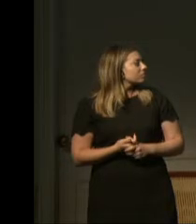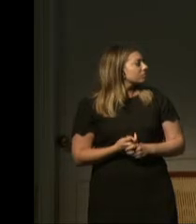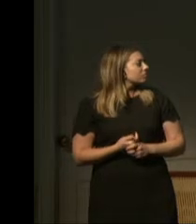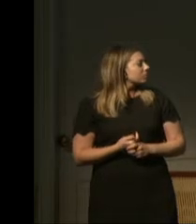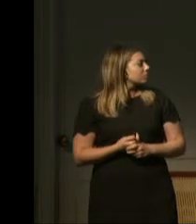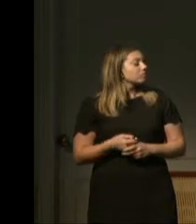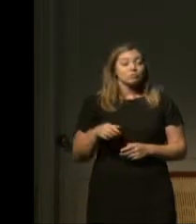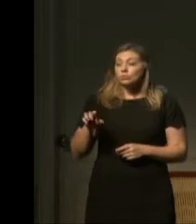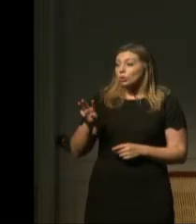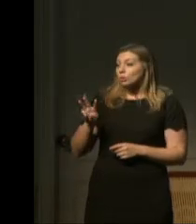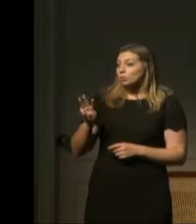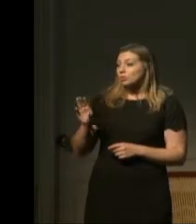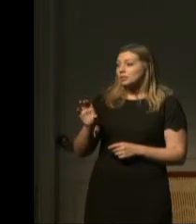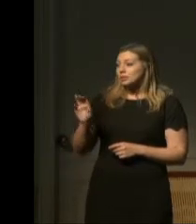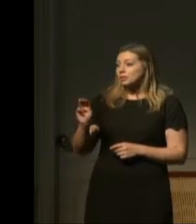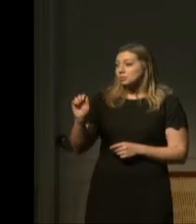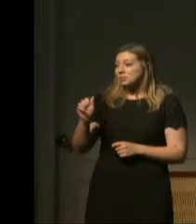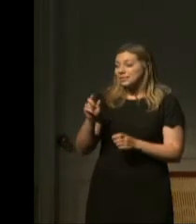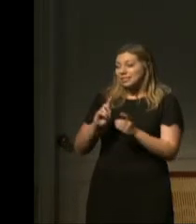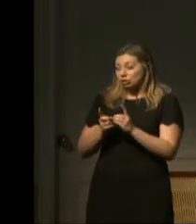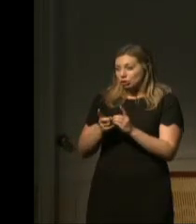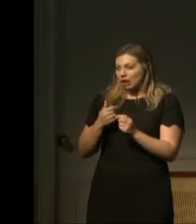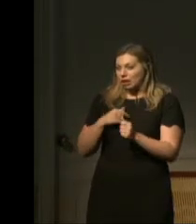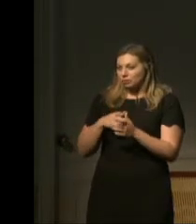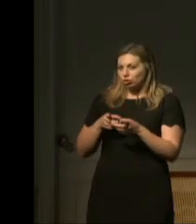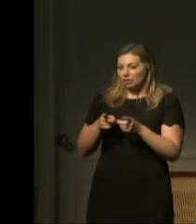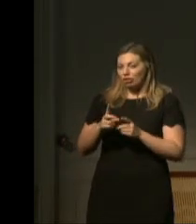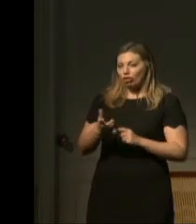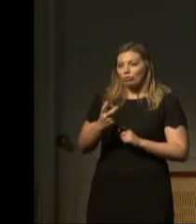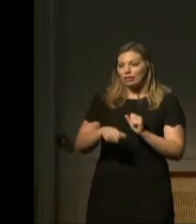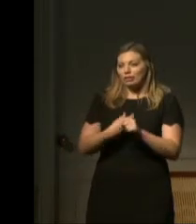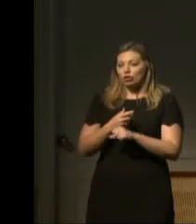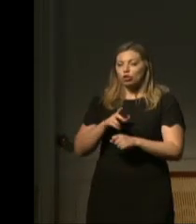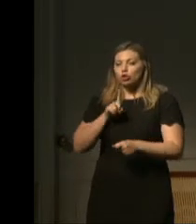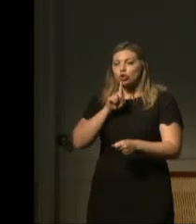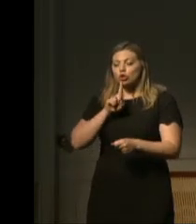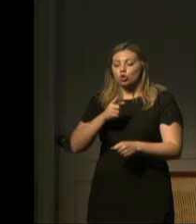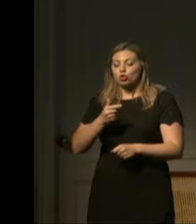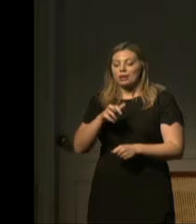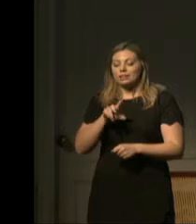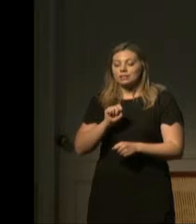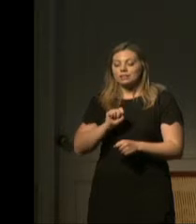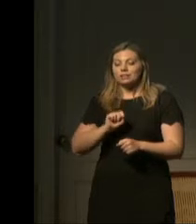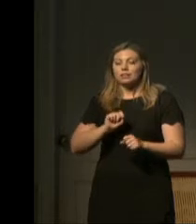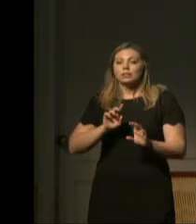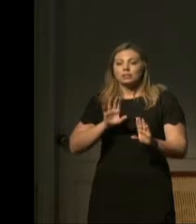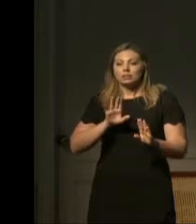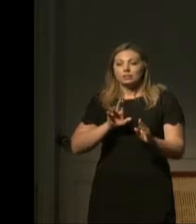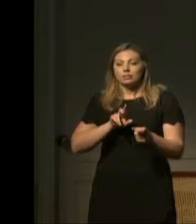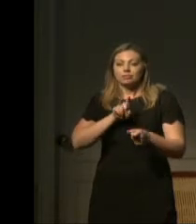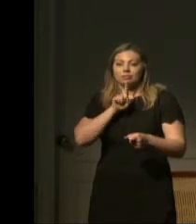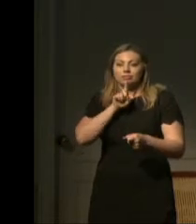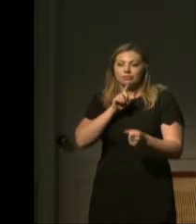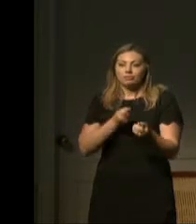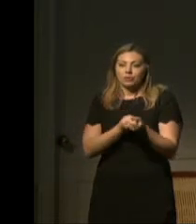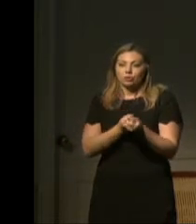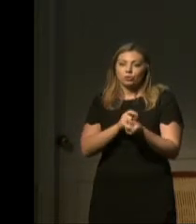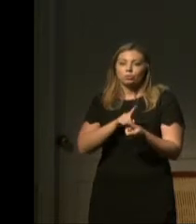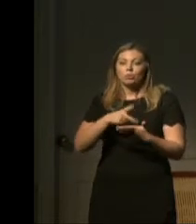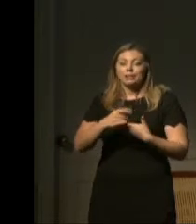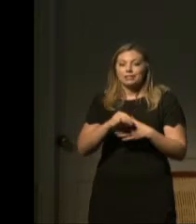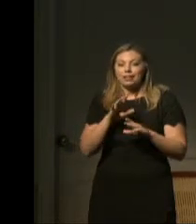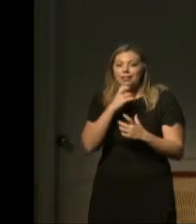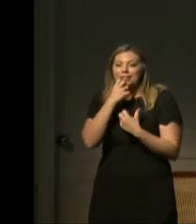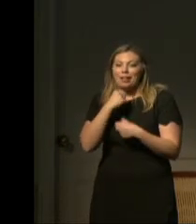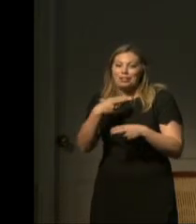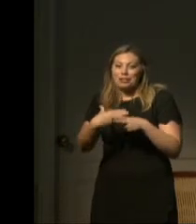WICMA Digital. I'm directing a 3-year grant-funded project lovingly called WICMA Digital. Our goal is to activate the